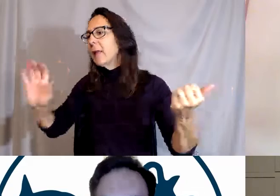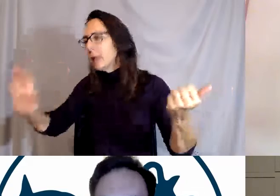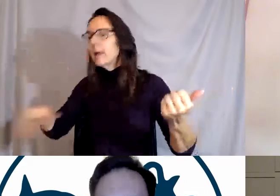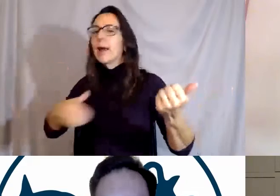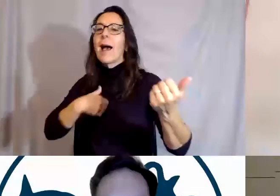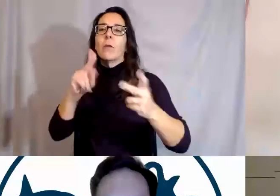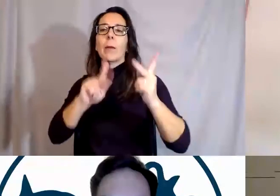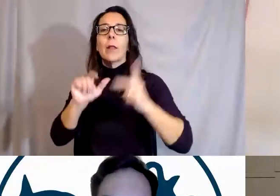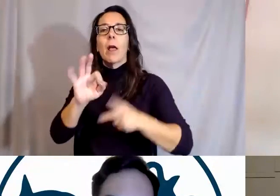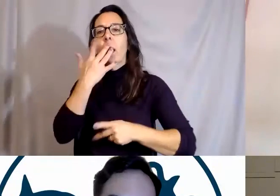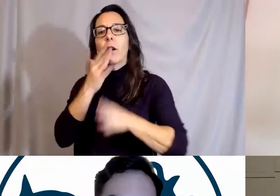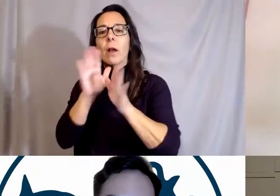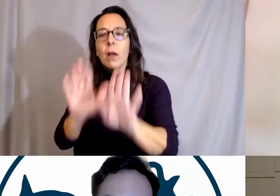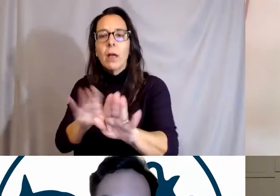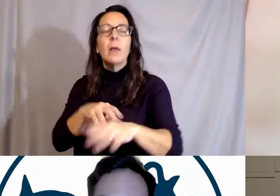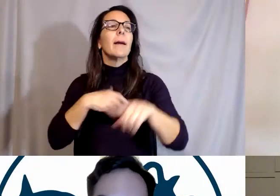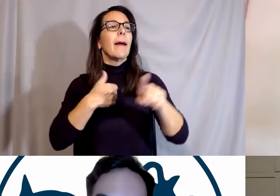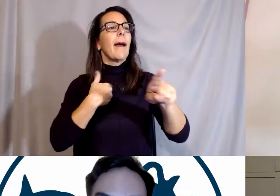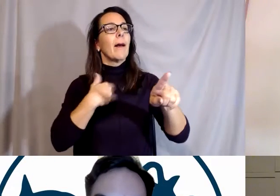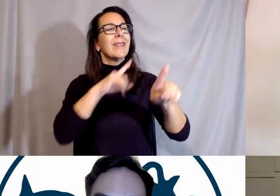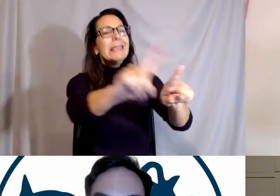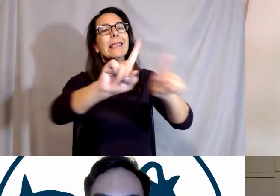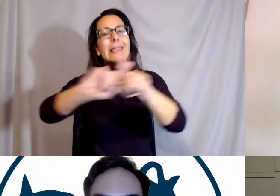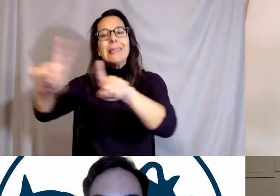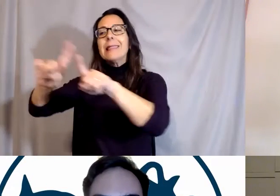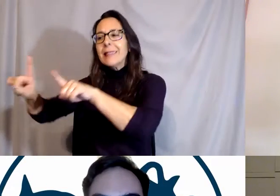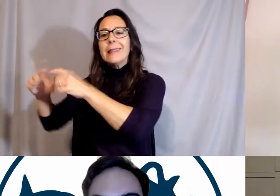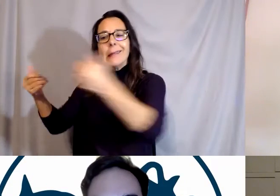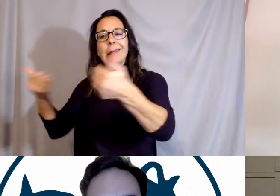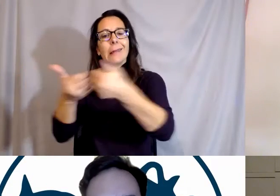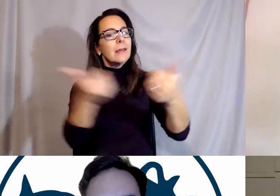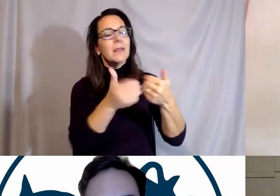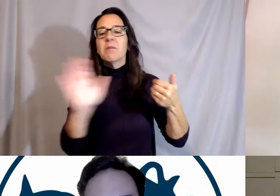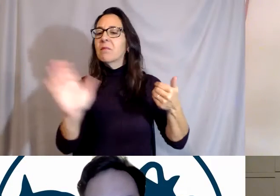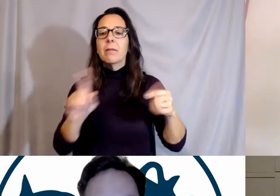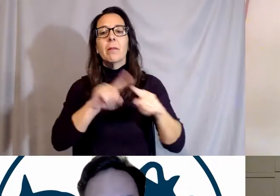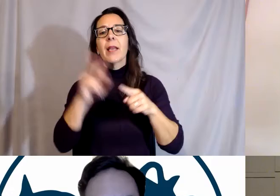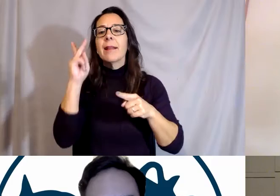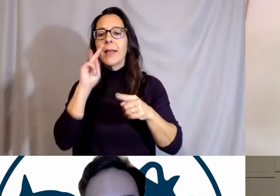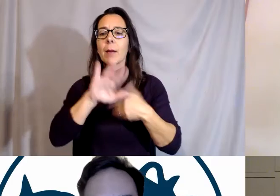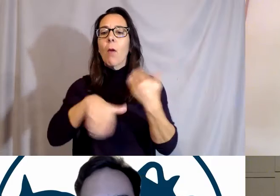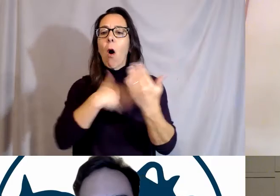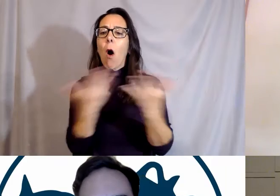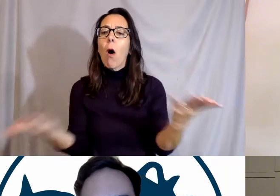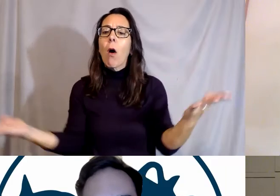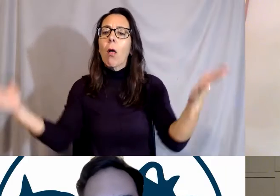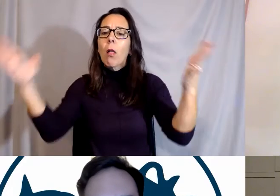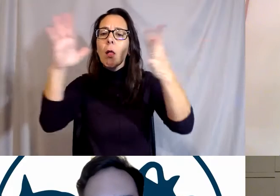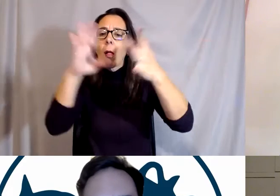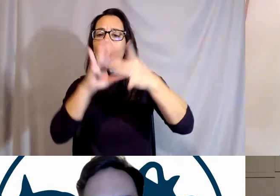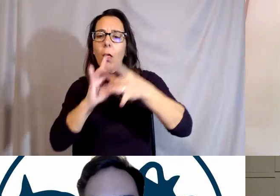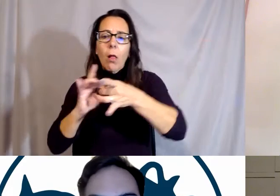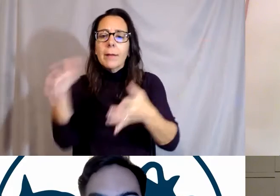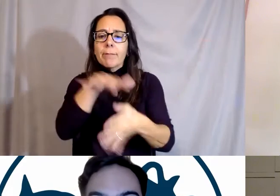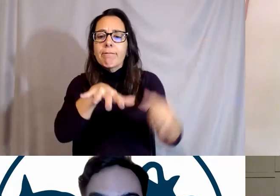there's issues for elders, but seeing these issues as connected. And I really believe